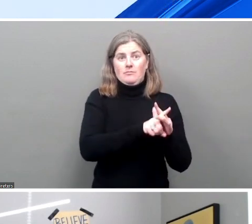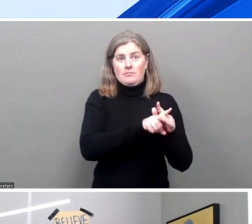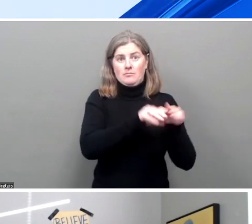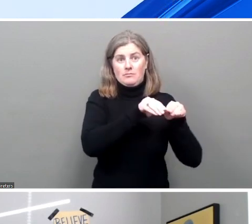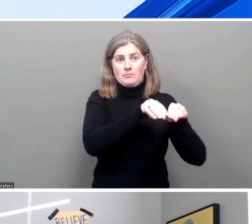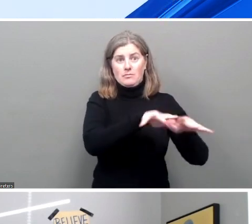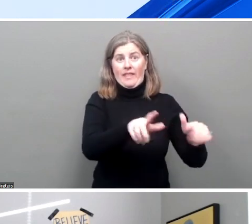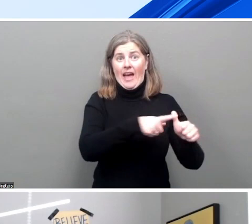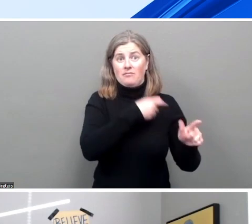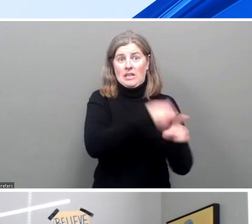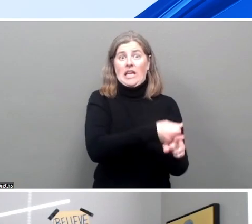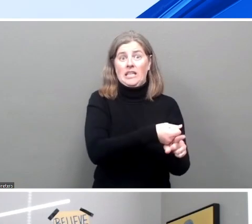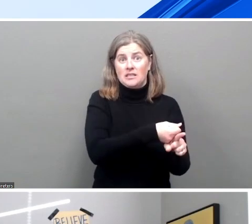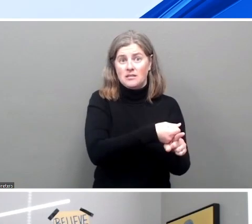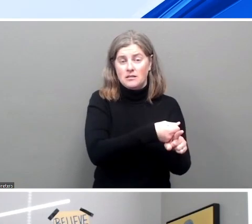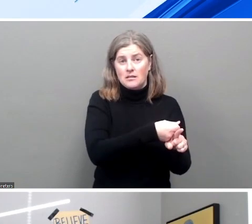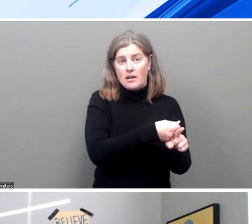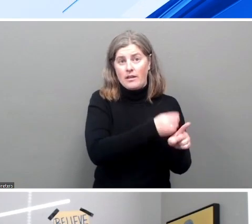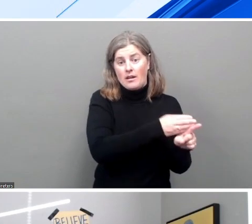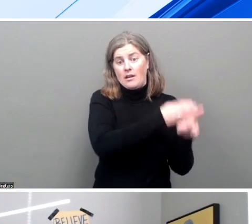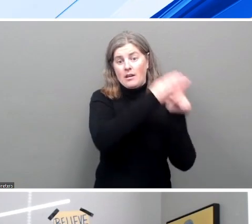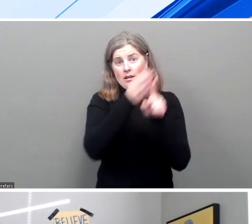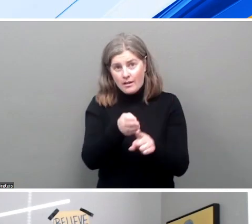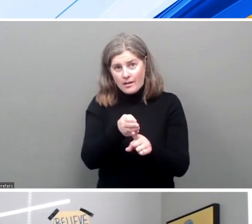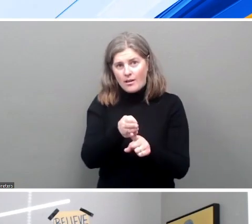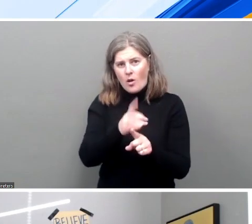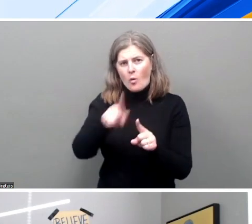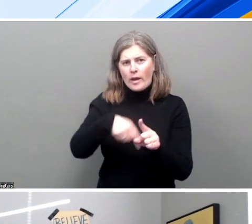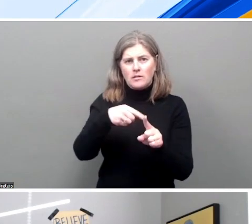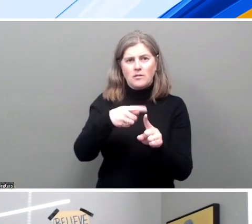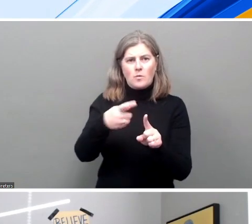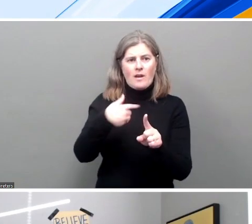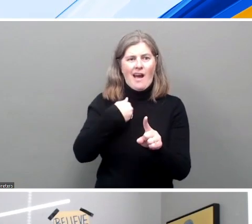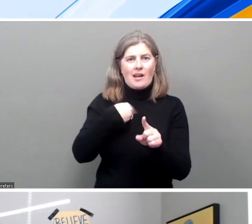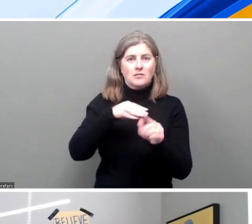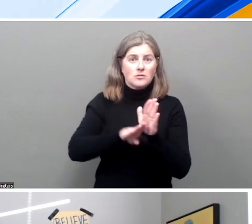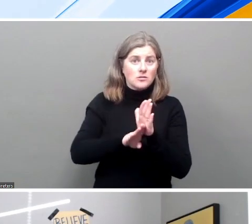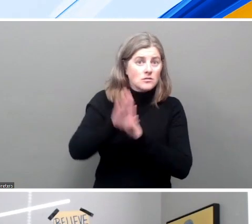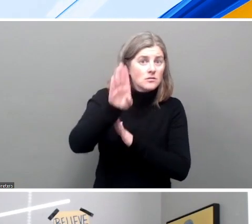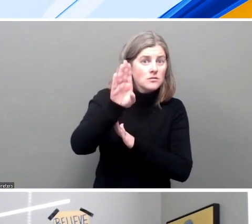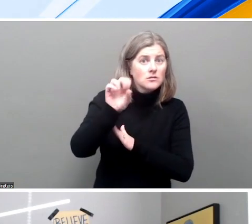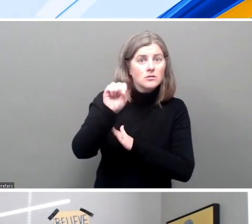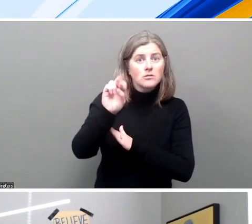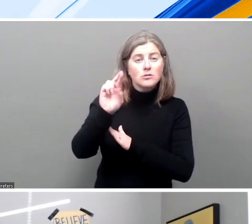that hit, followed by when we had a surge